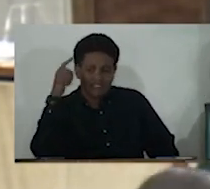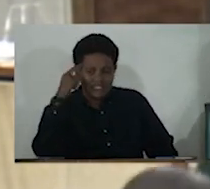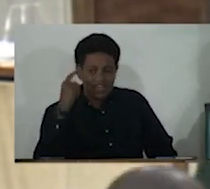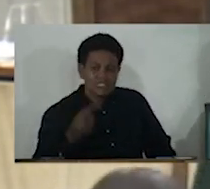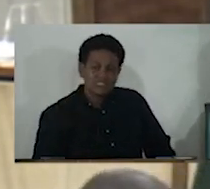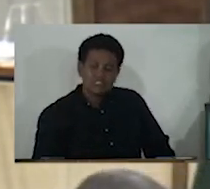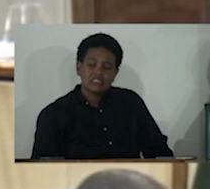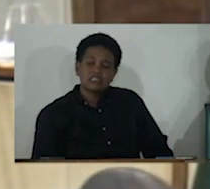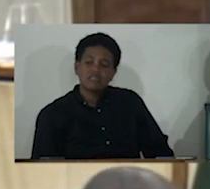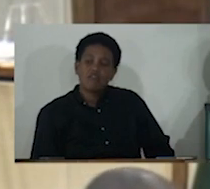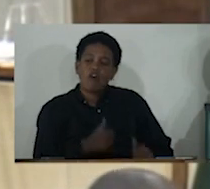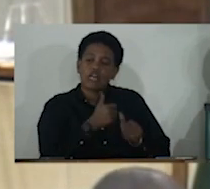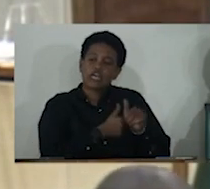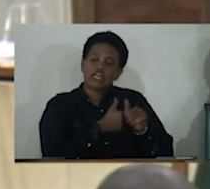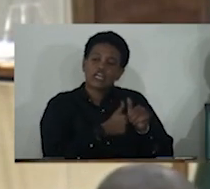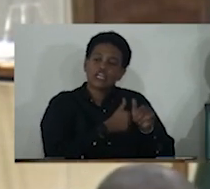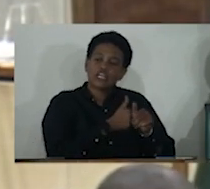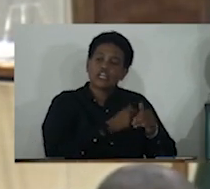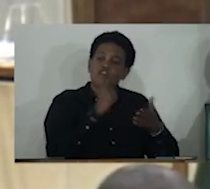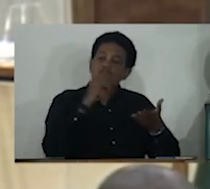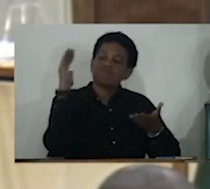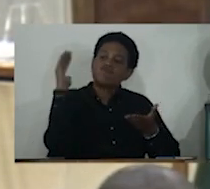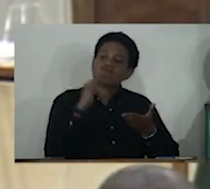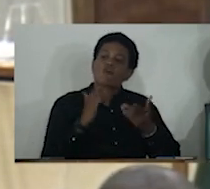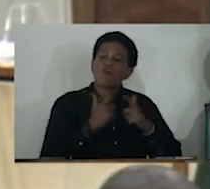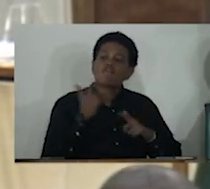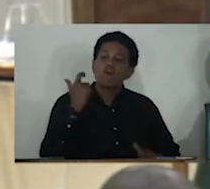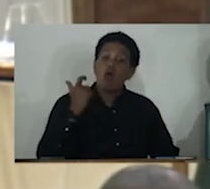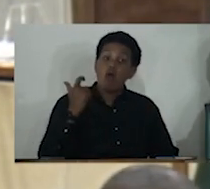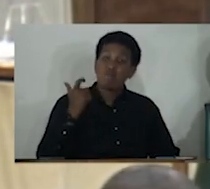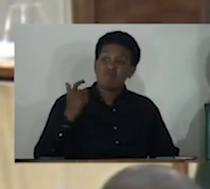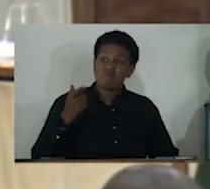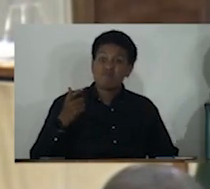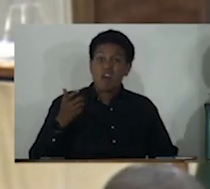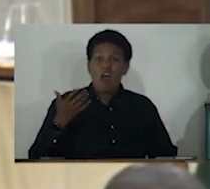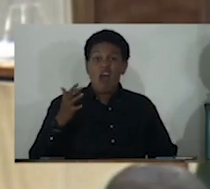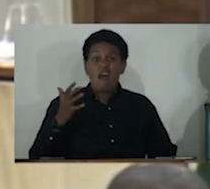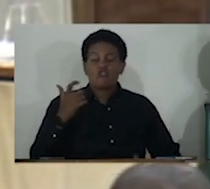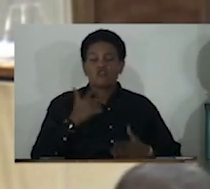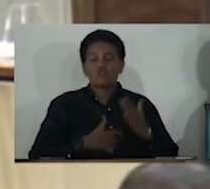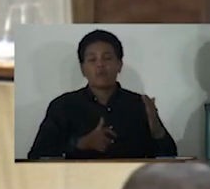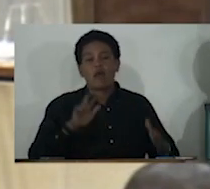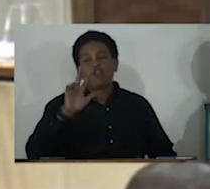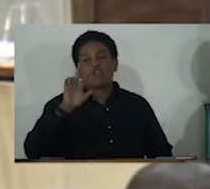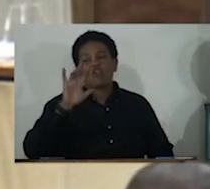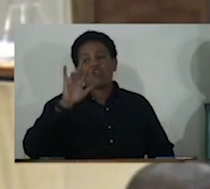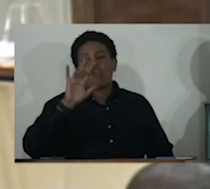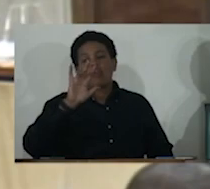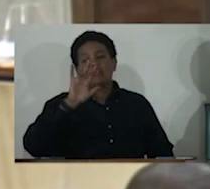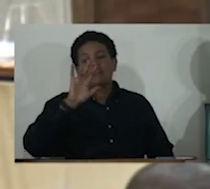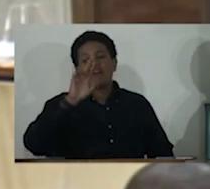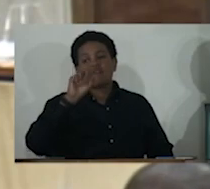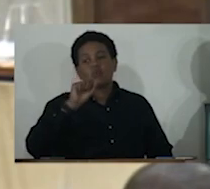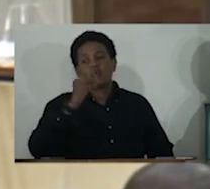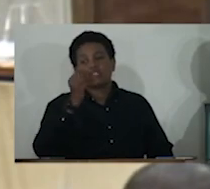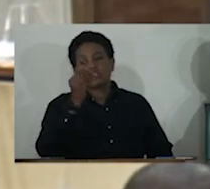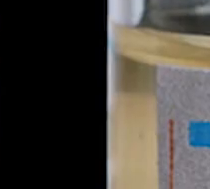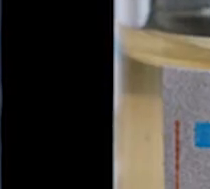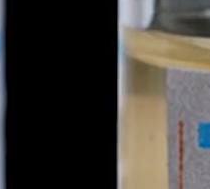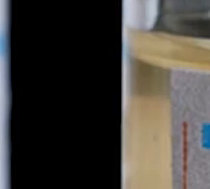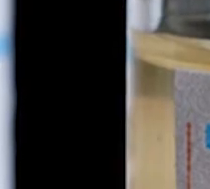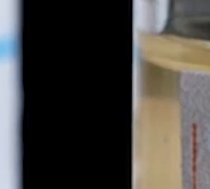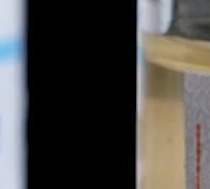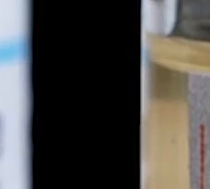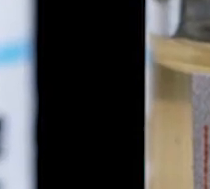$10.55 per dose, reduced from the going average price of some $35 per